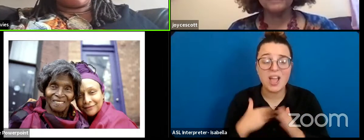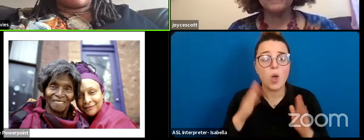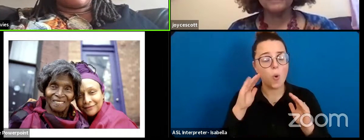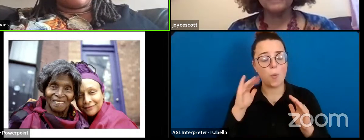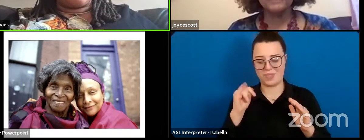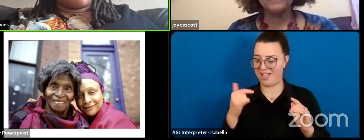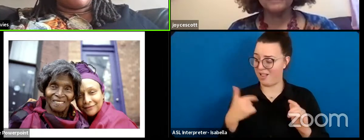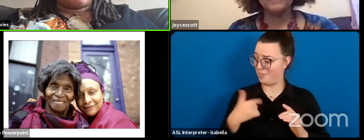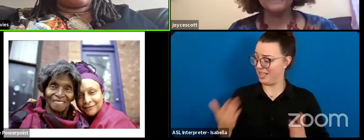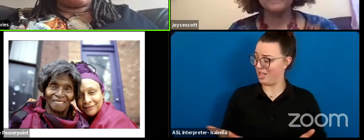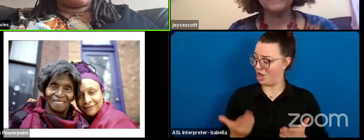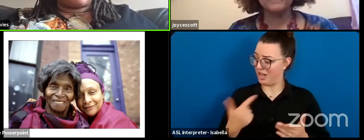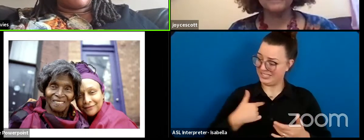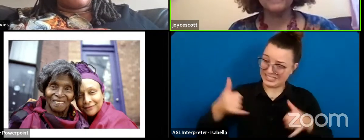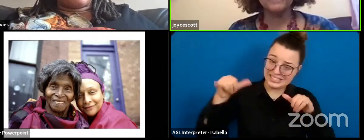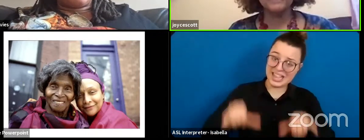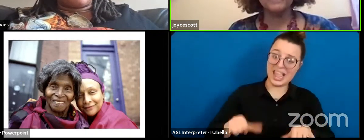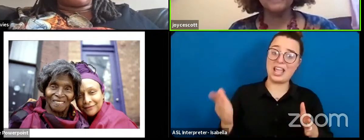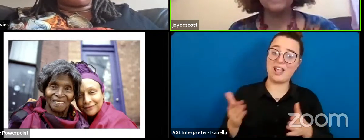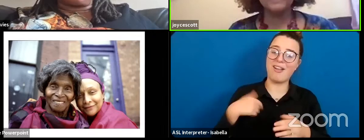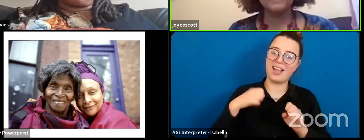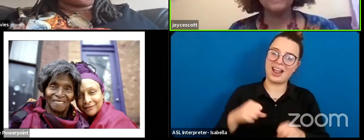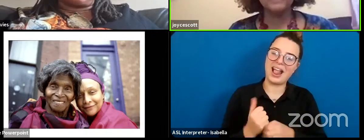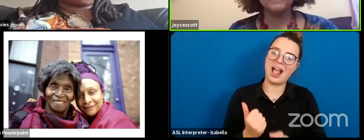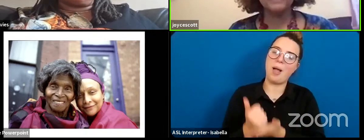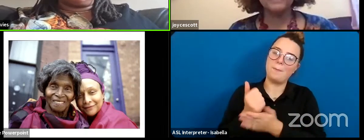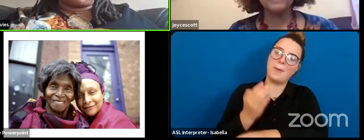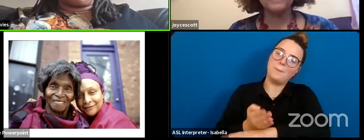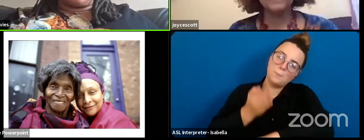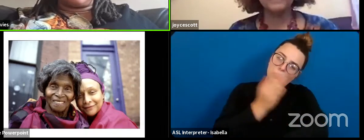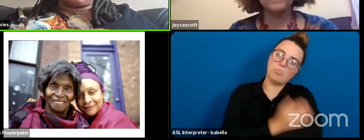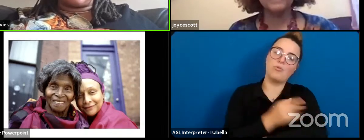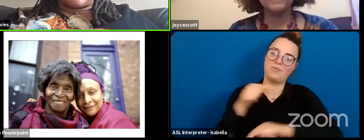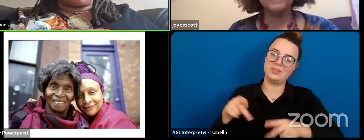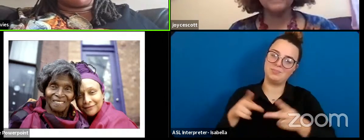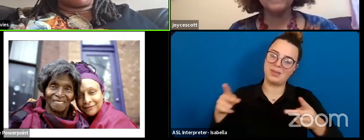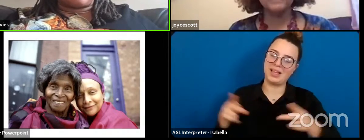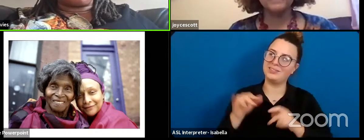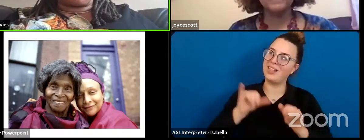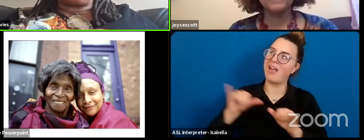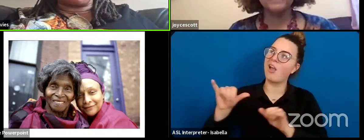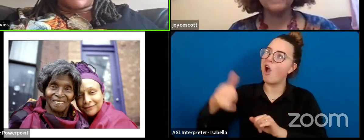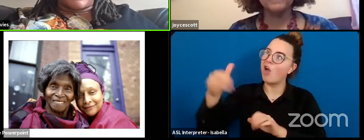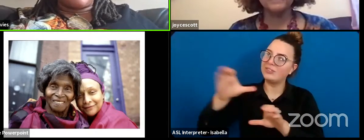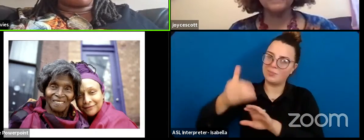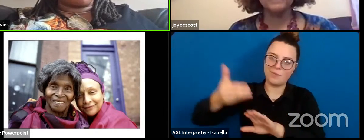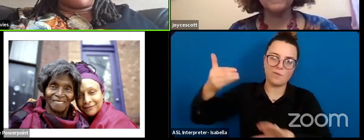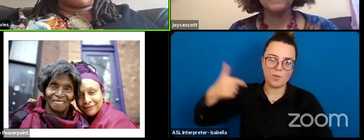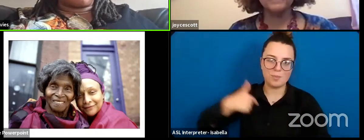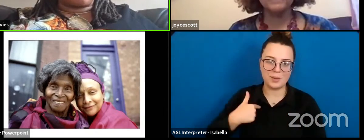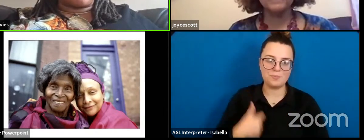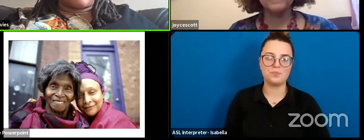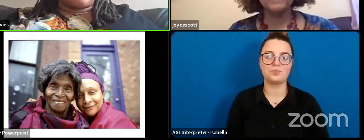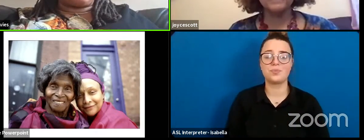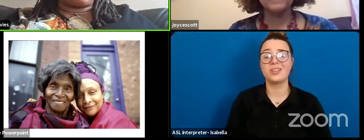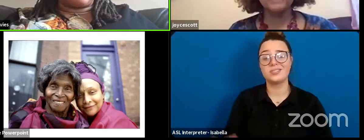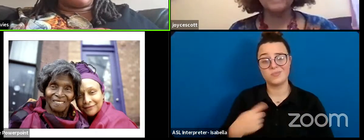place like somebody did for me. There are some other things I'll tell you that I really like about Baltimore because I am a